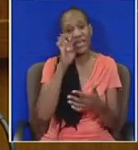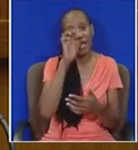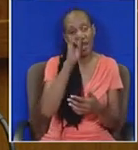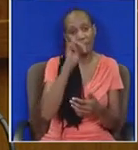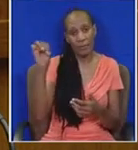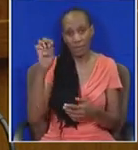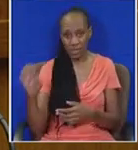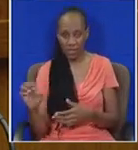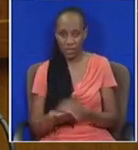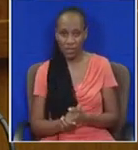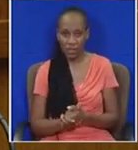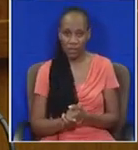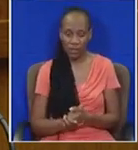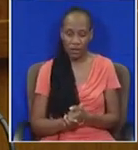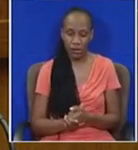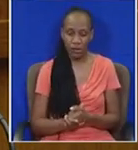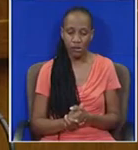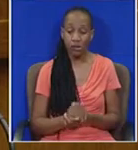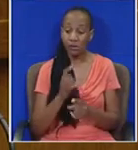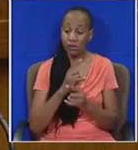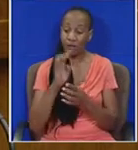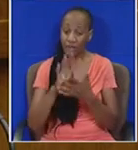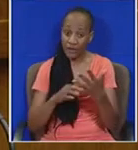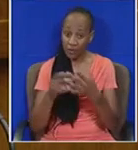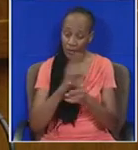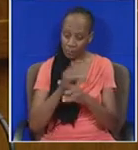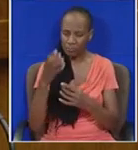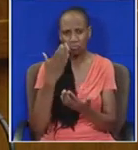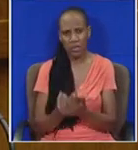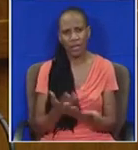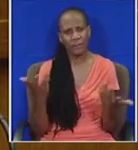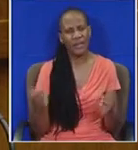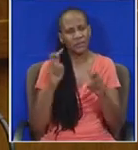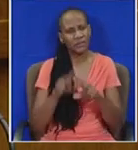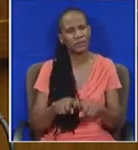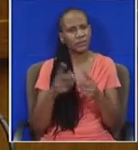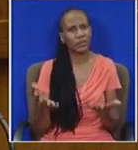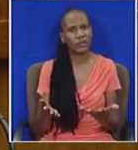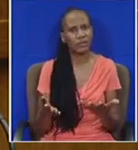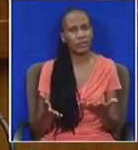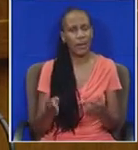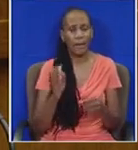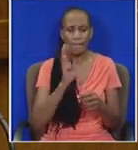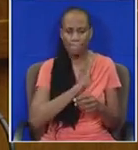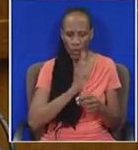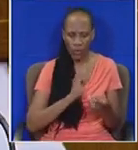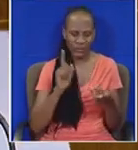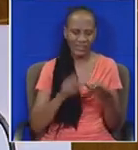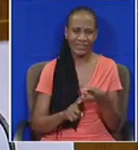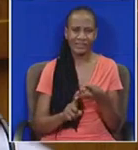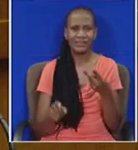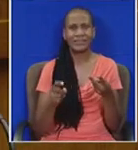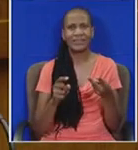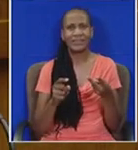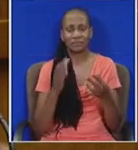M&E. Success of an M&E framework depends on the clarification of roles of the shareholders, board management, the board,